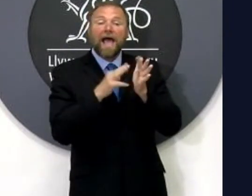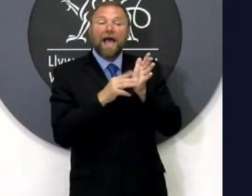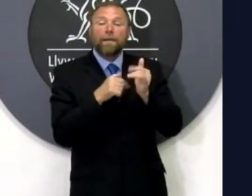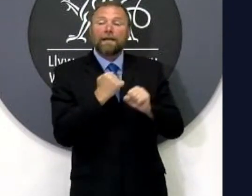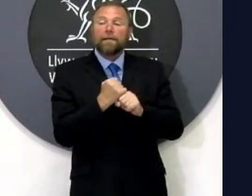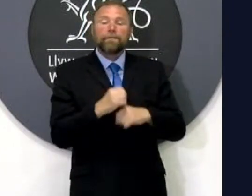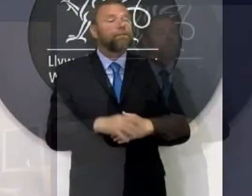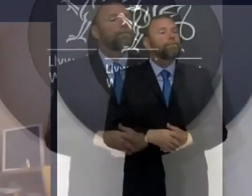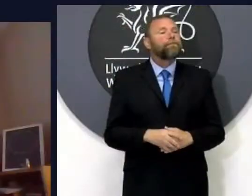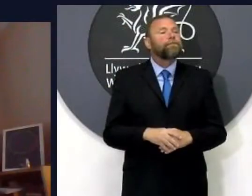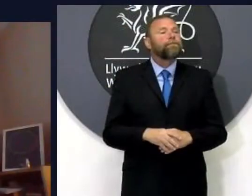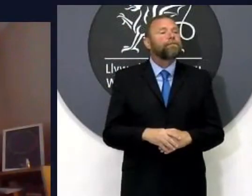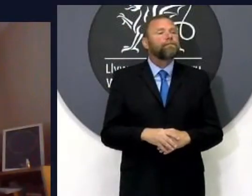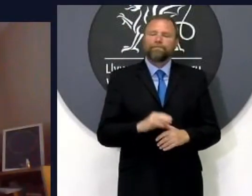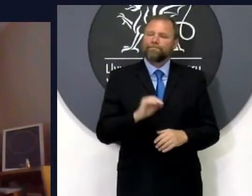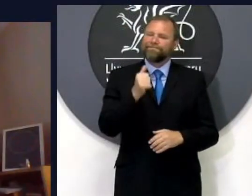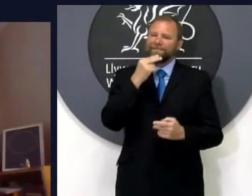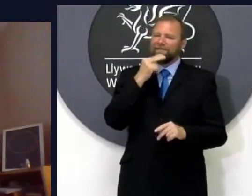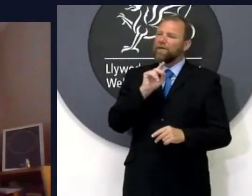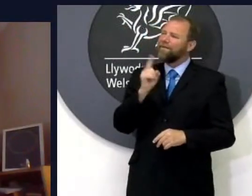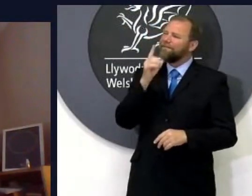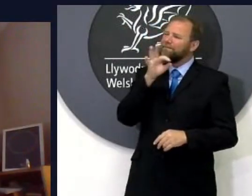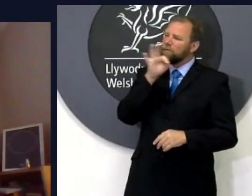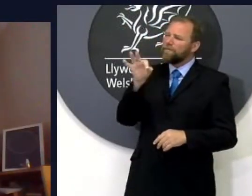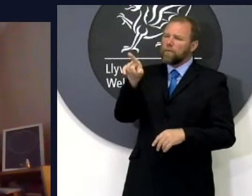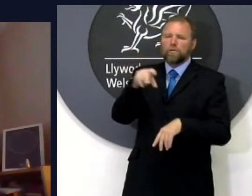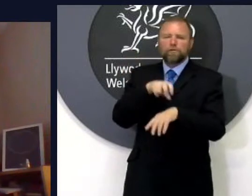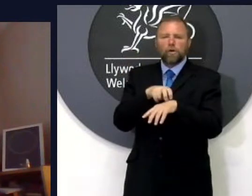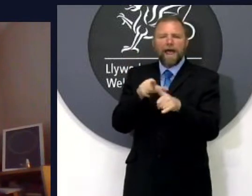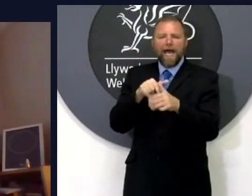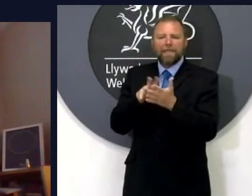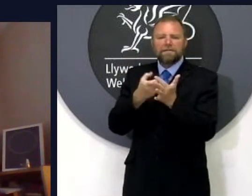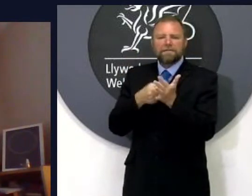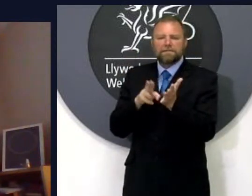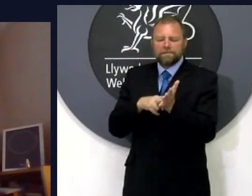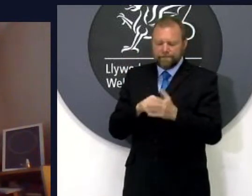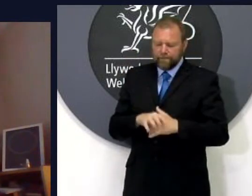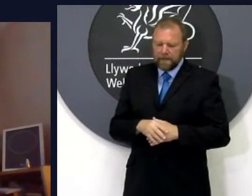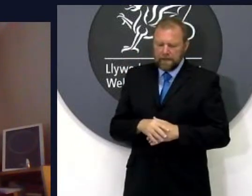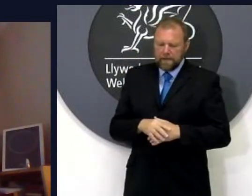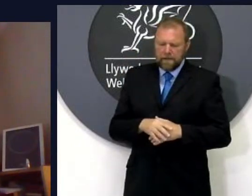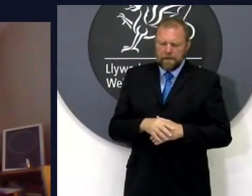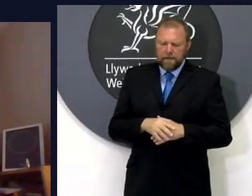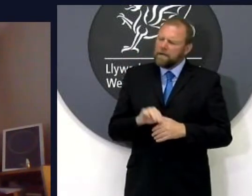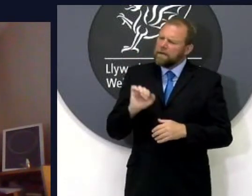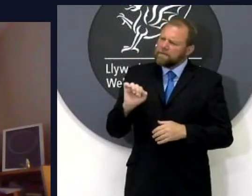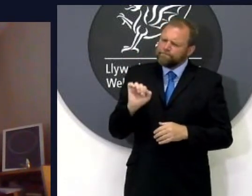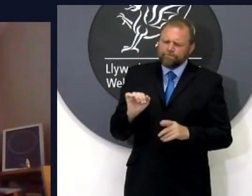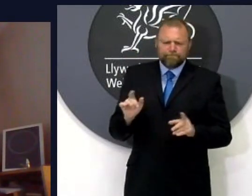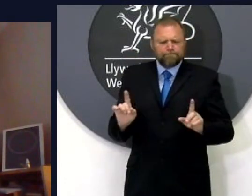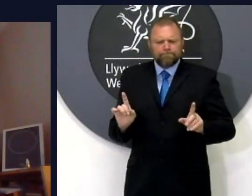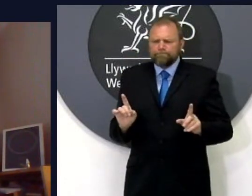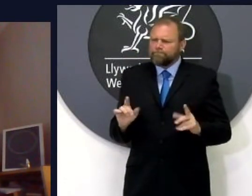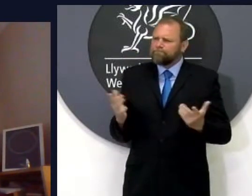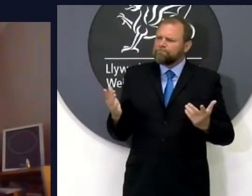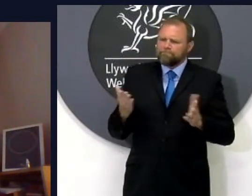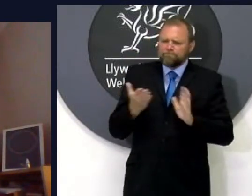Good afternoon. Both first questions for Dr. Atherton. Dr. Atherton, what measures would you take if the situation